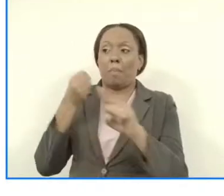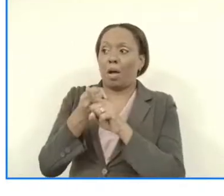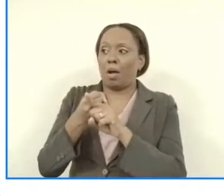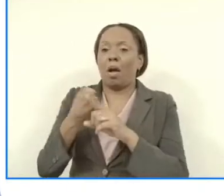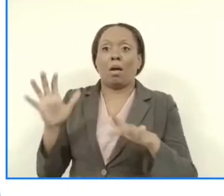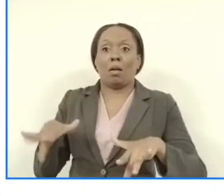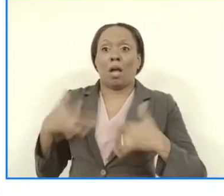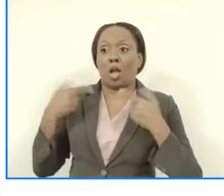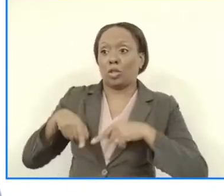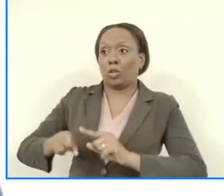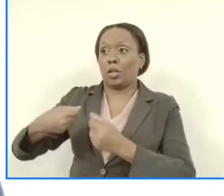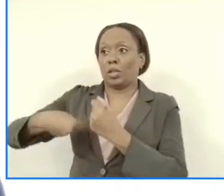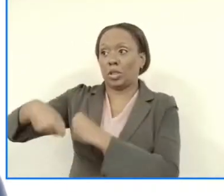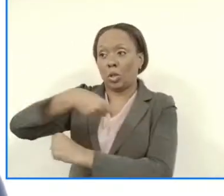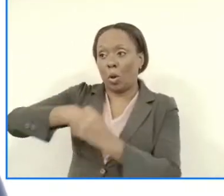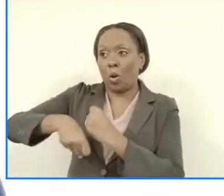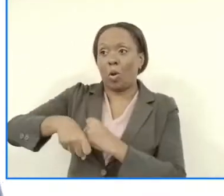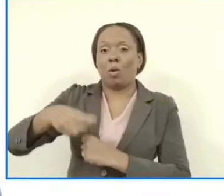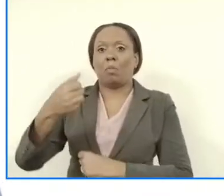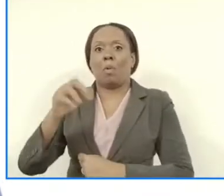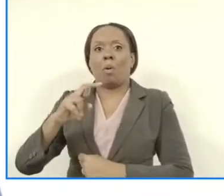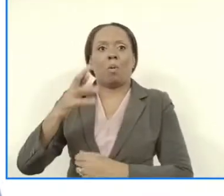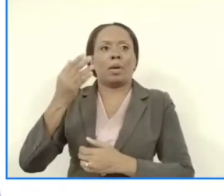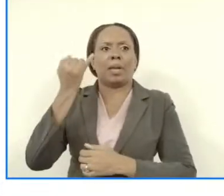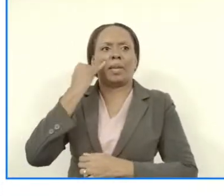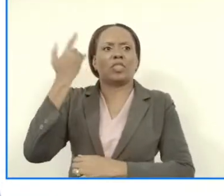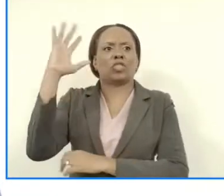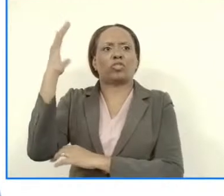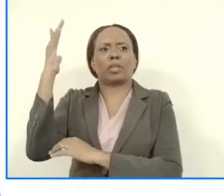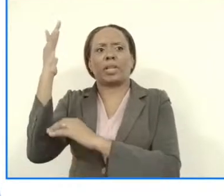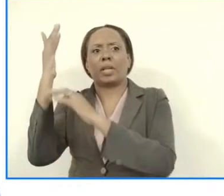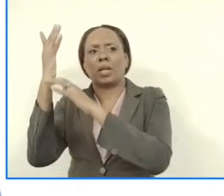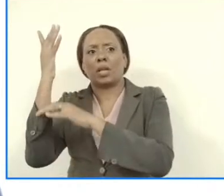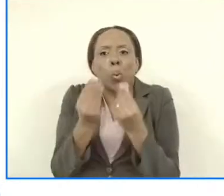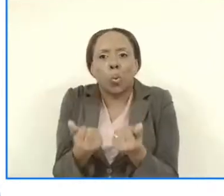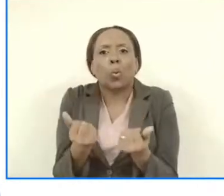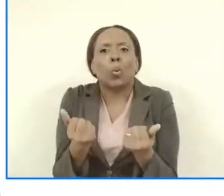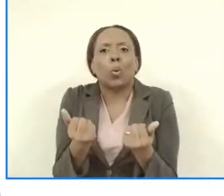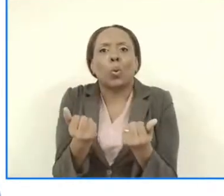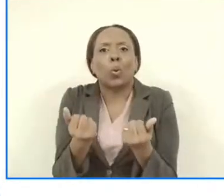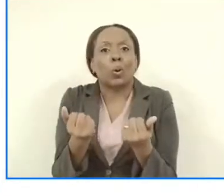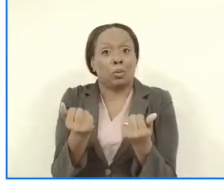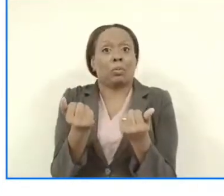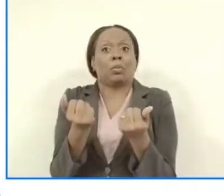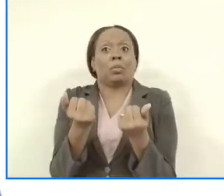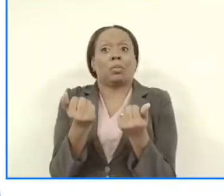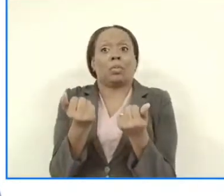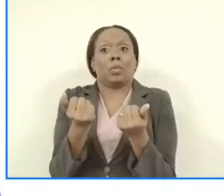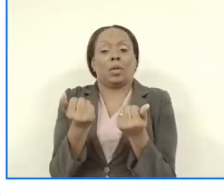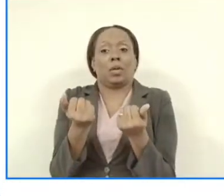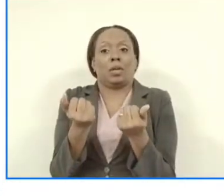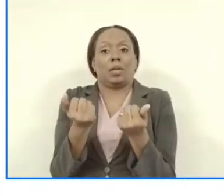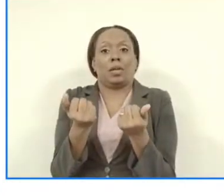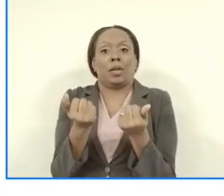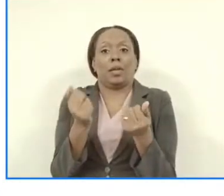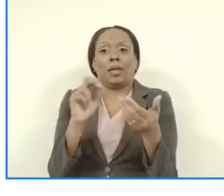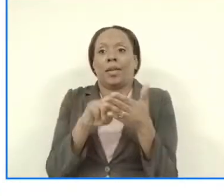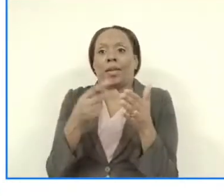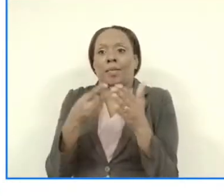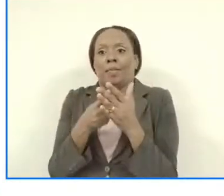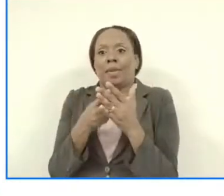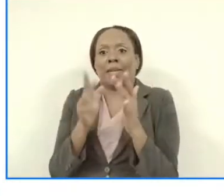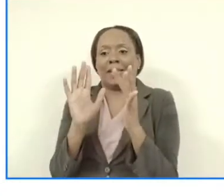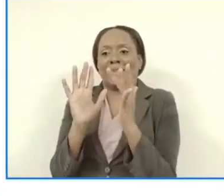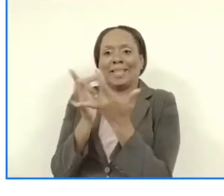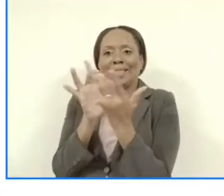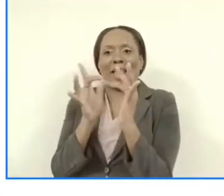storm, branches or some sort of debris came across the line on your street. The fault from compromising the entire network